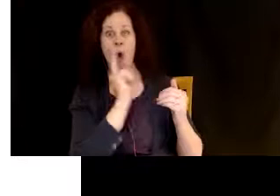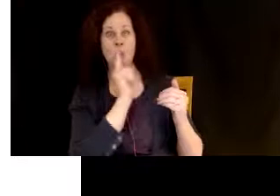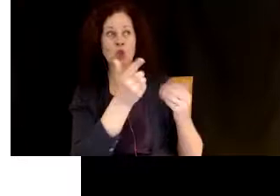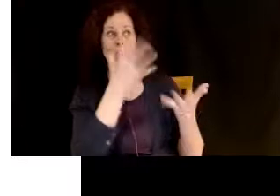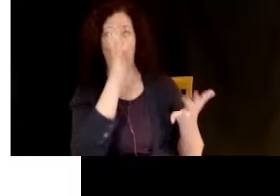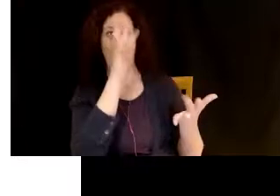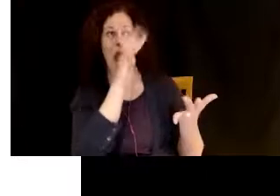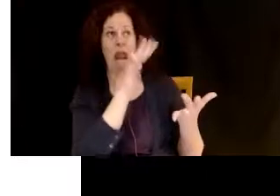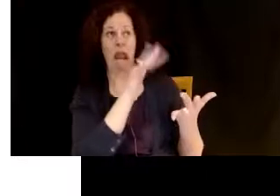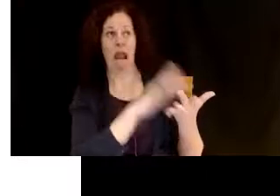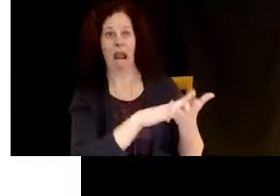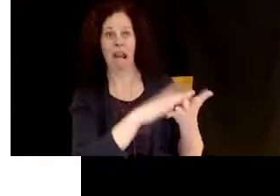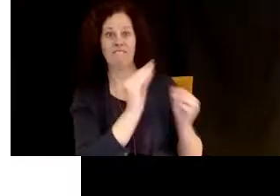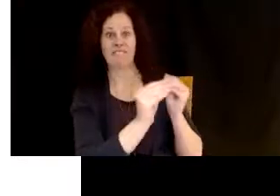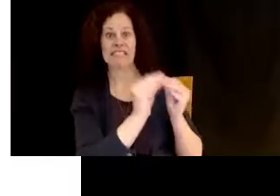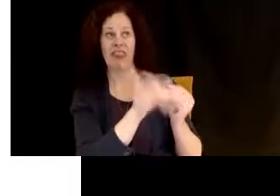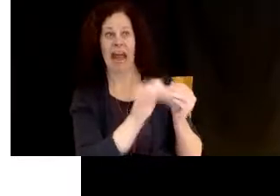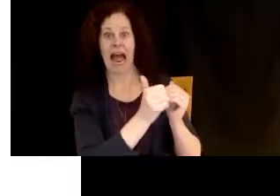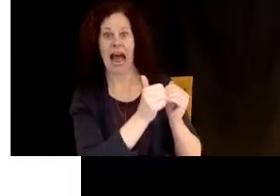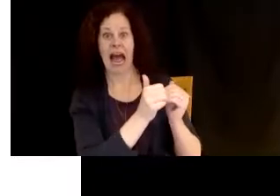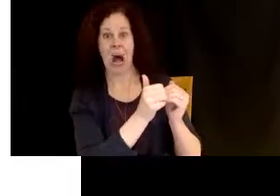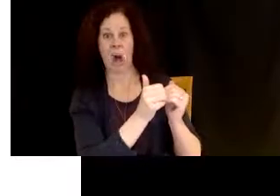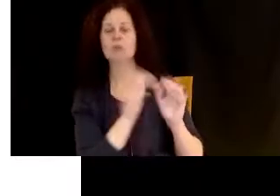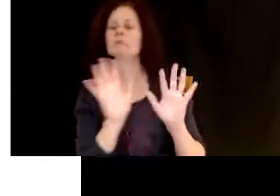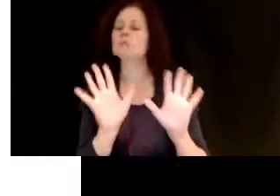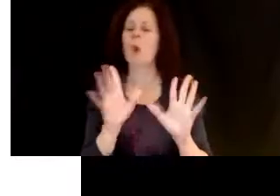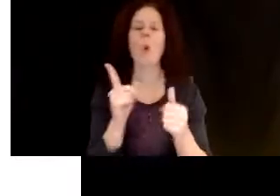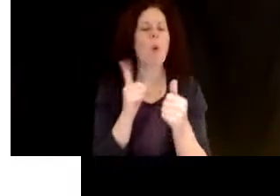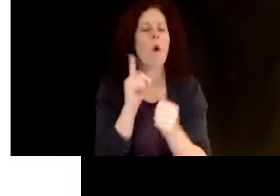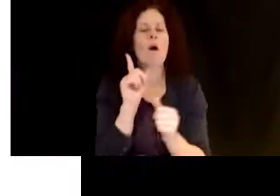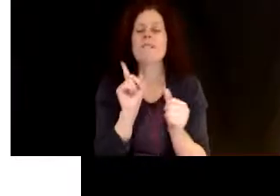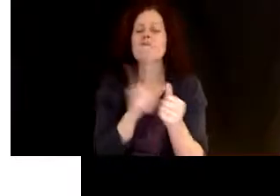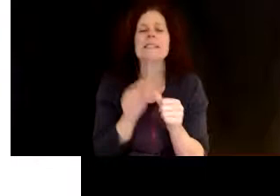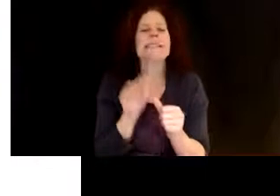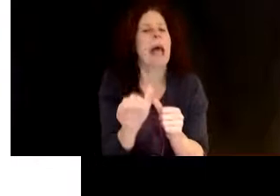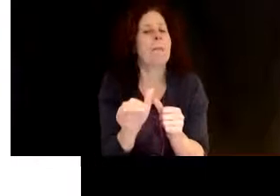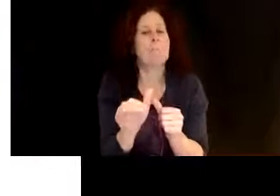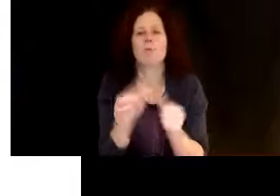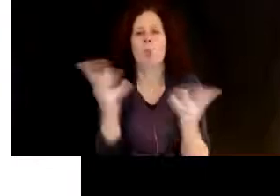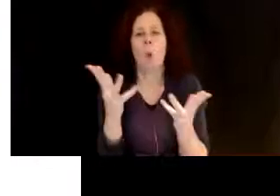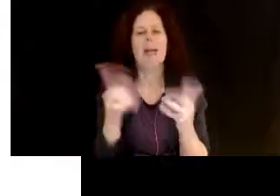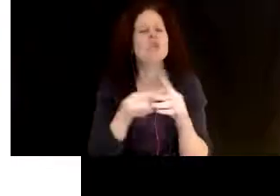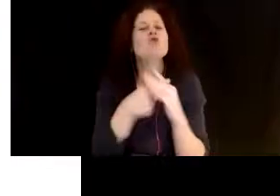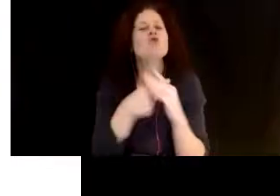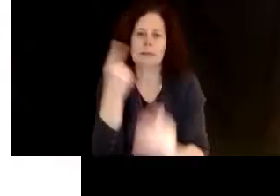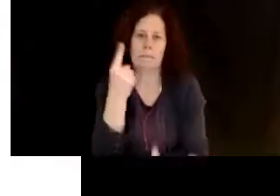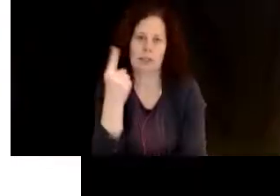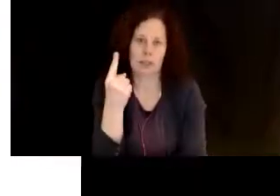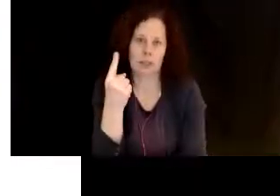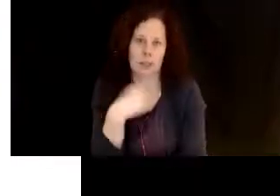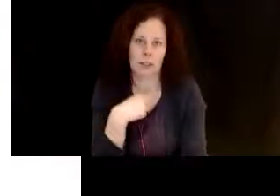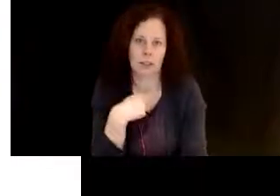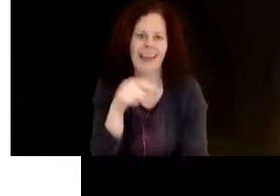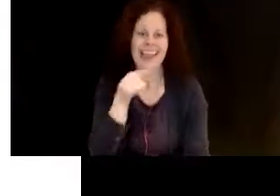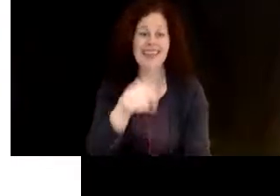start. Next slide. Our interviewee shares this advice: eat the elephant one bite at a